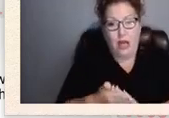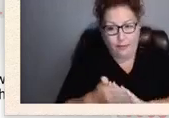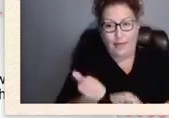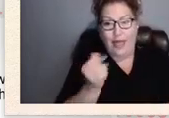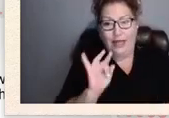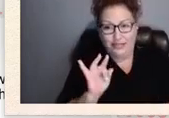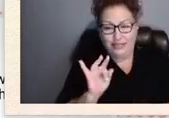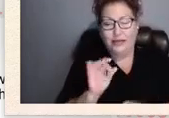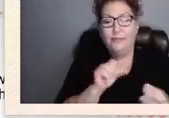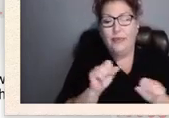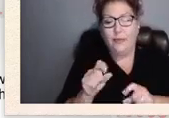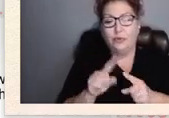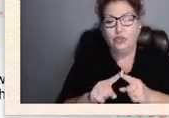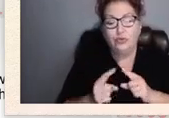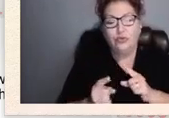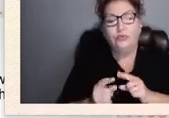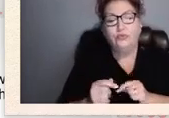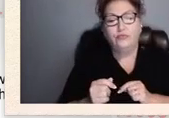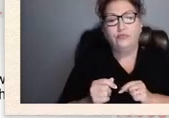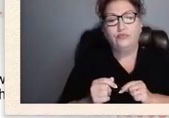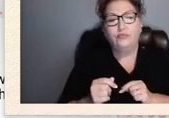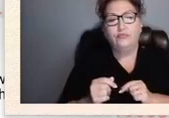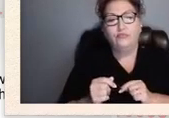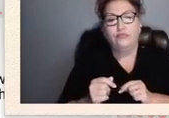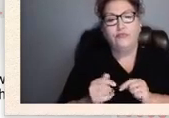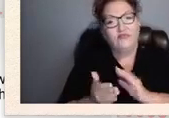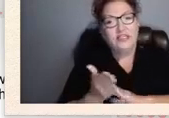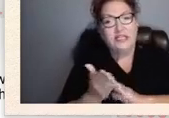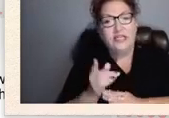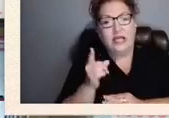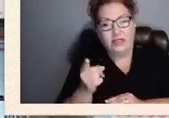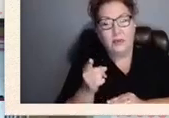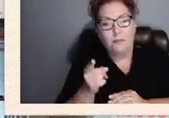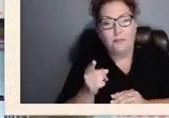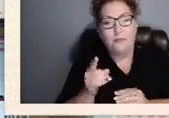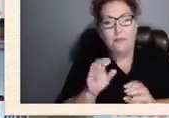to facilitate them being able to be as independent as possible.